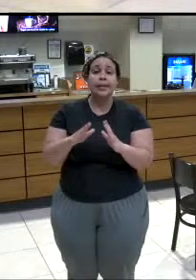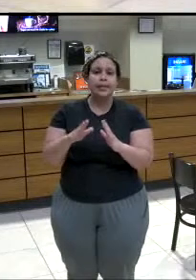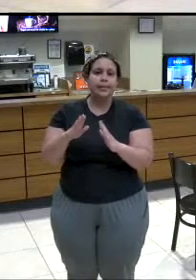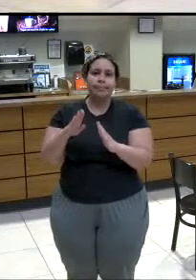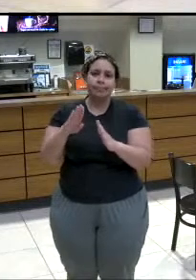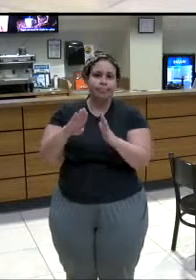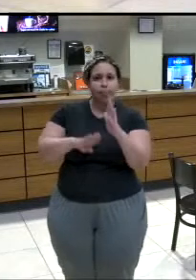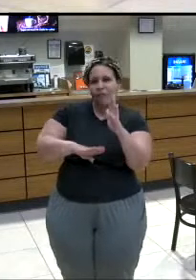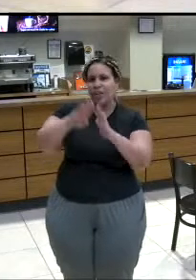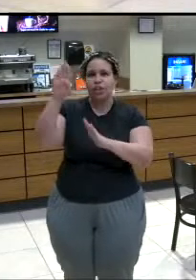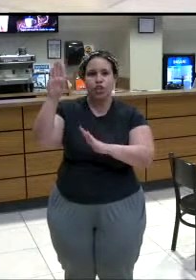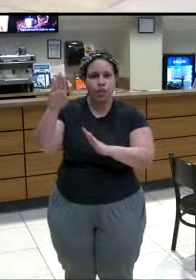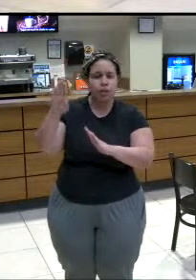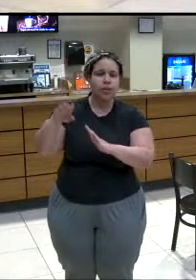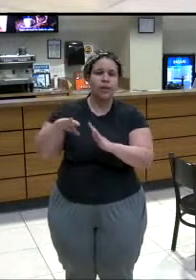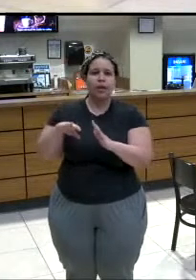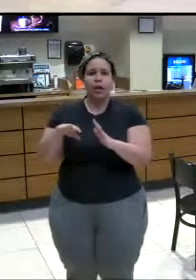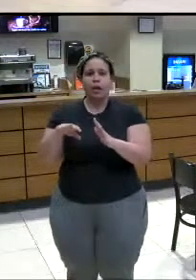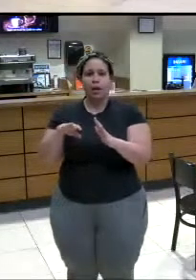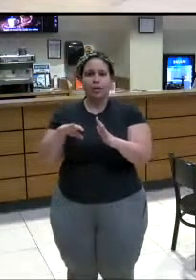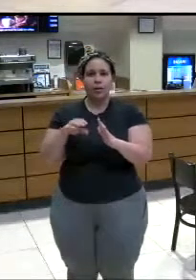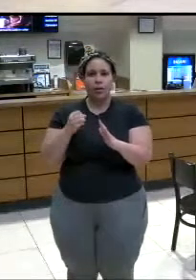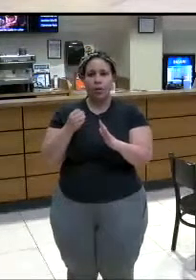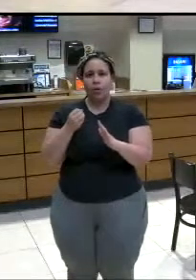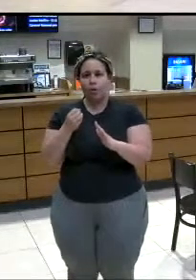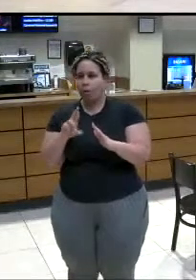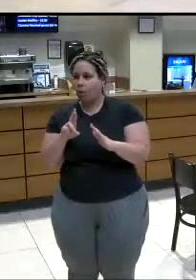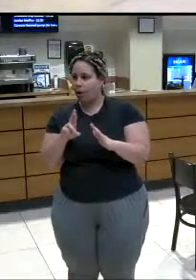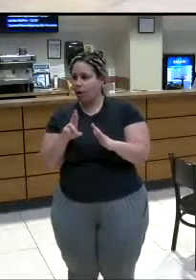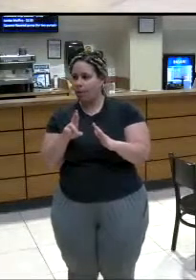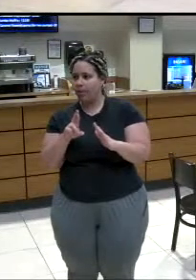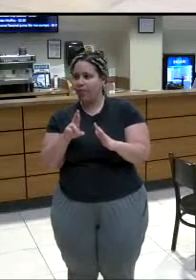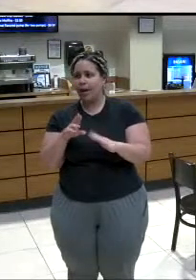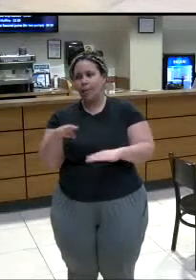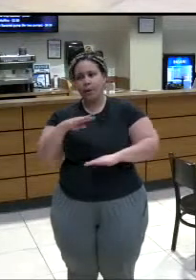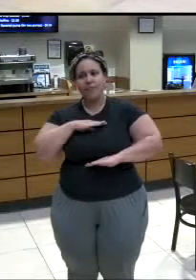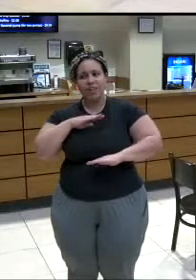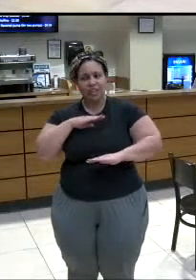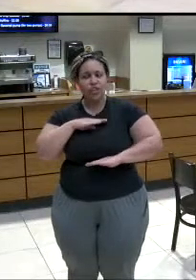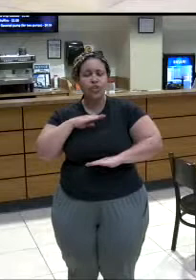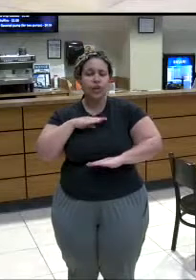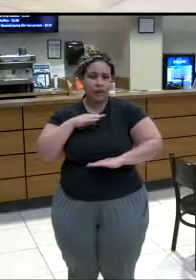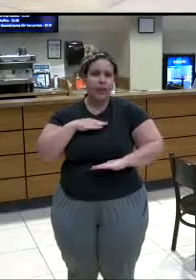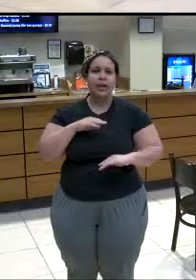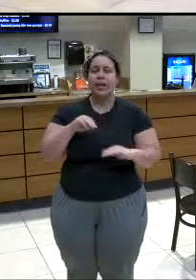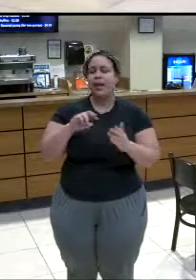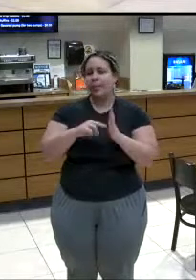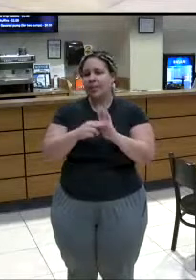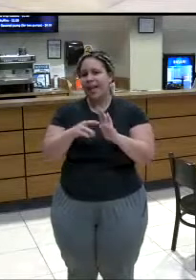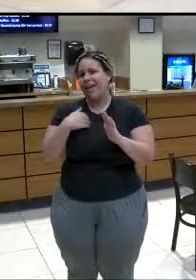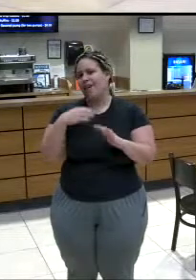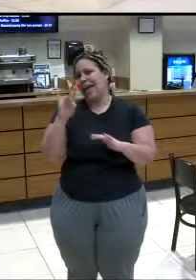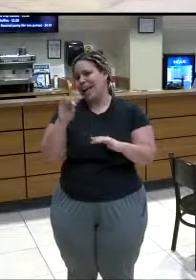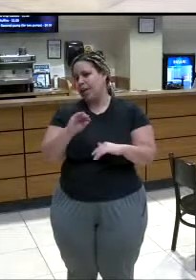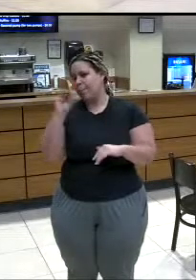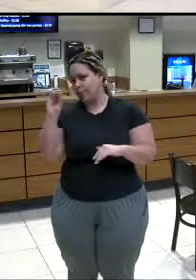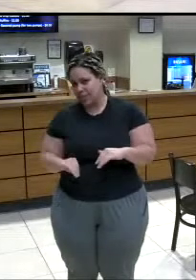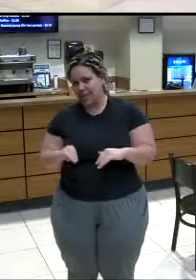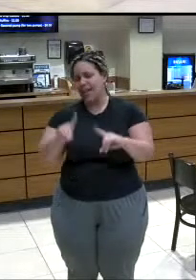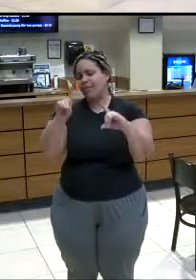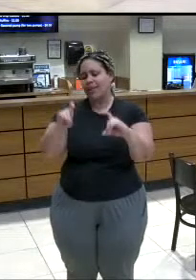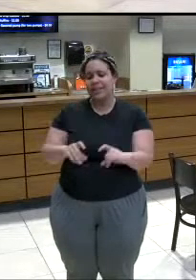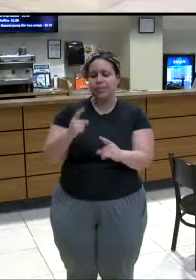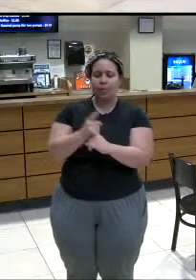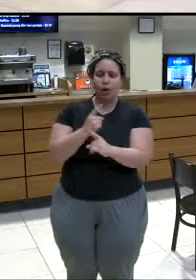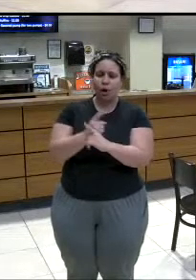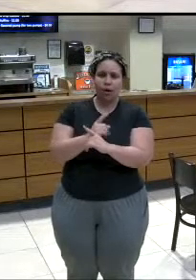or distinguished on the milestone, that doesn't mean that they got 80% of the assessment correct. It means